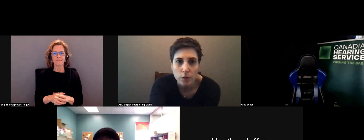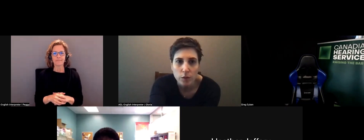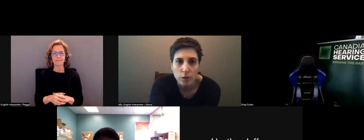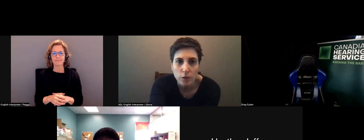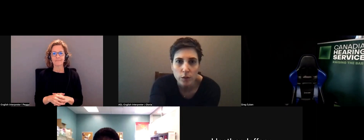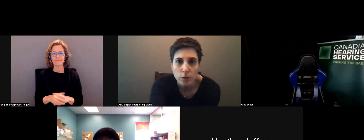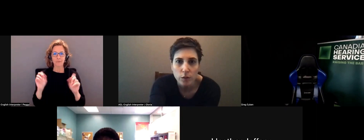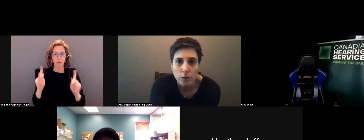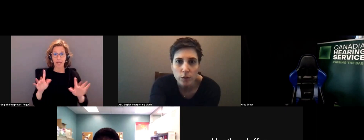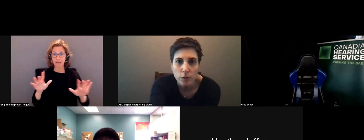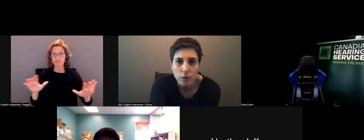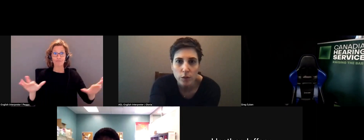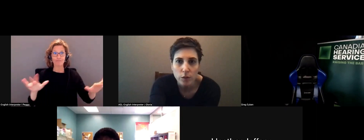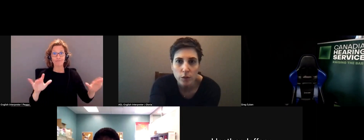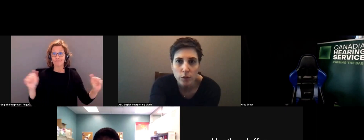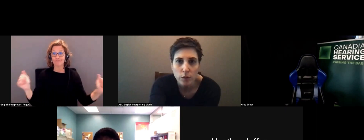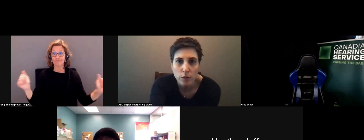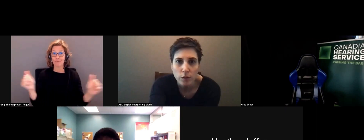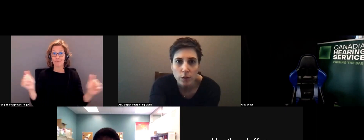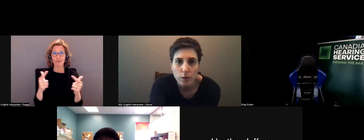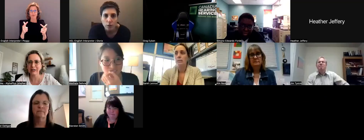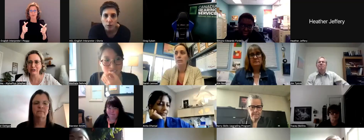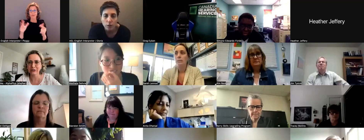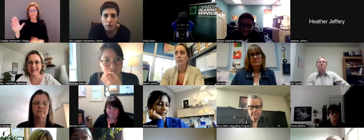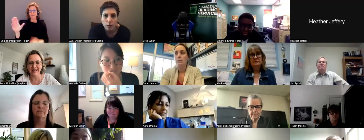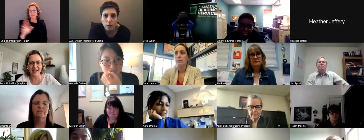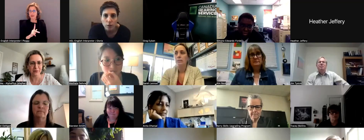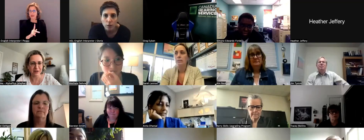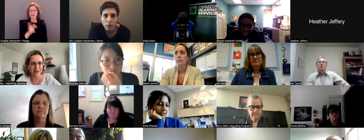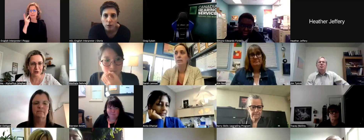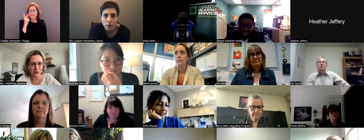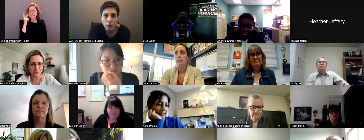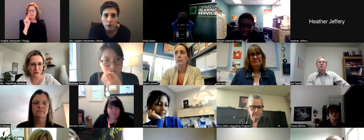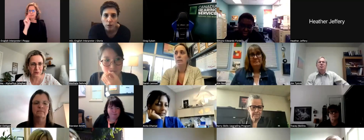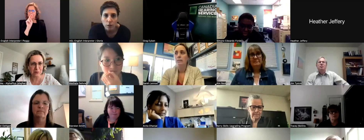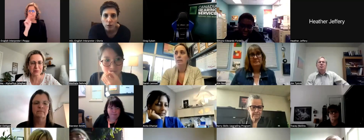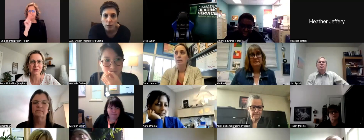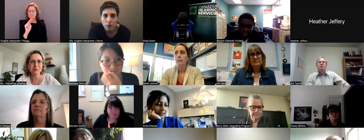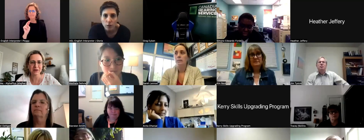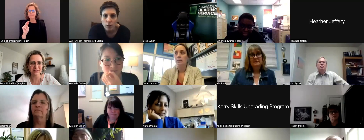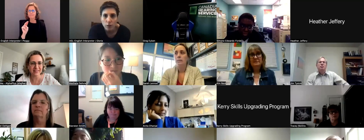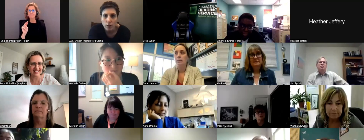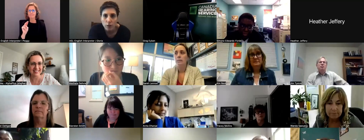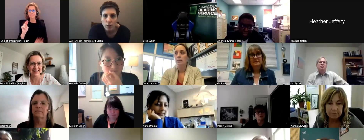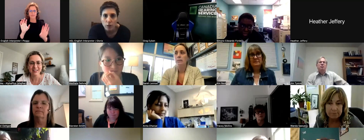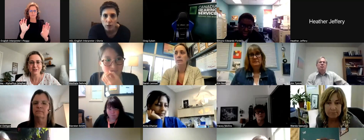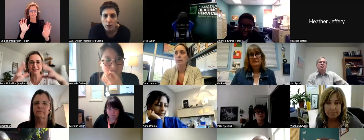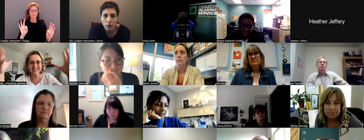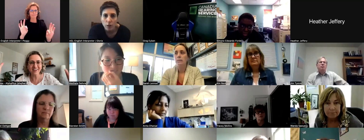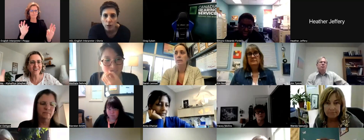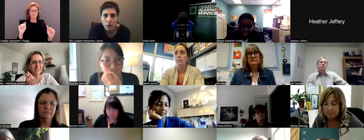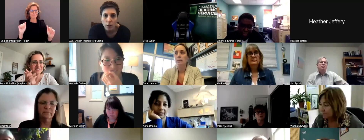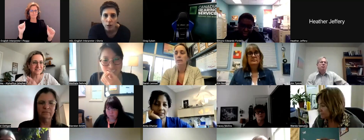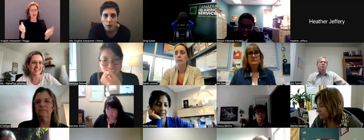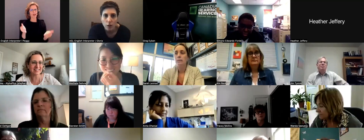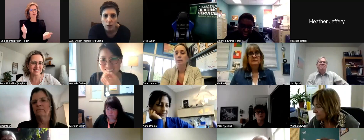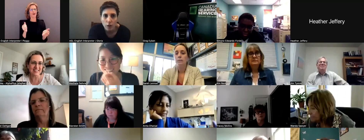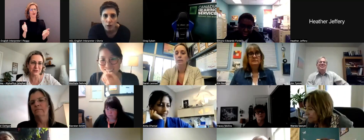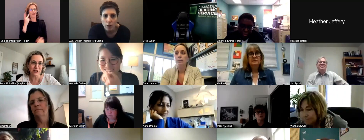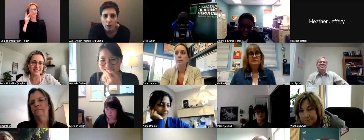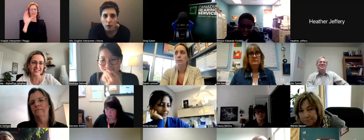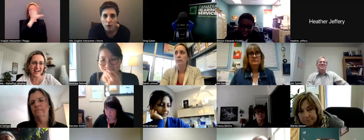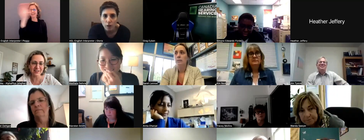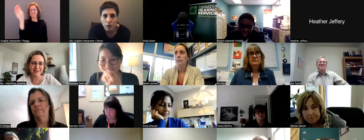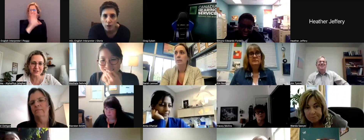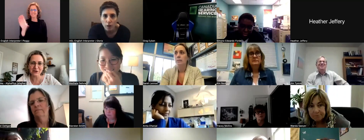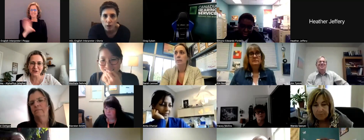So let's see if everybody's back. Let me just take a quick look at our group. Perfect. Look at all the faces. If